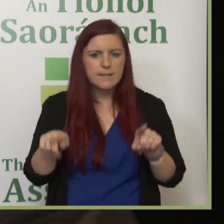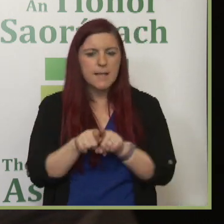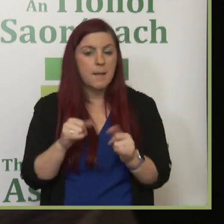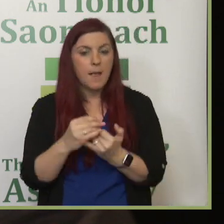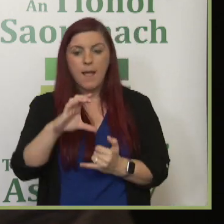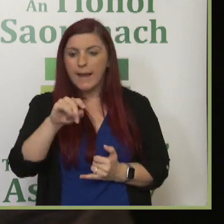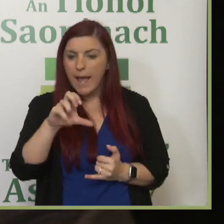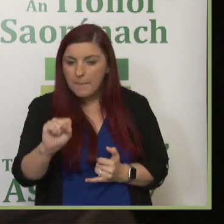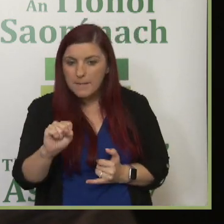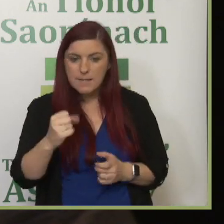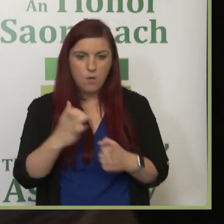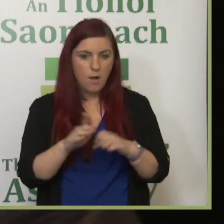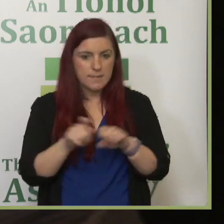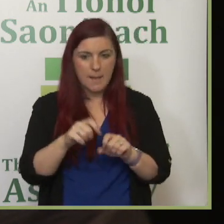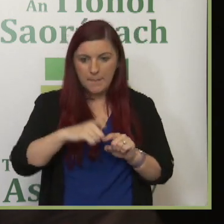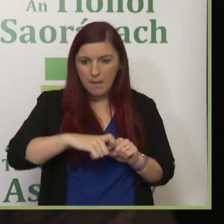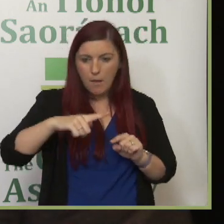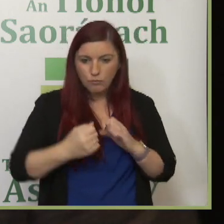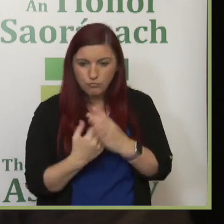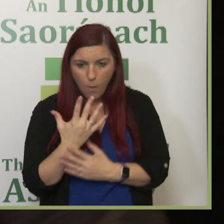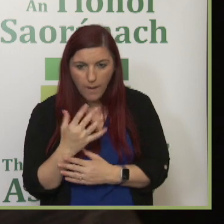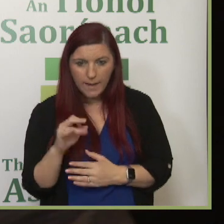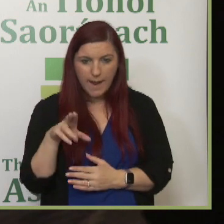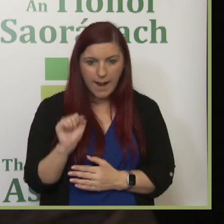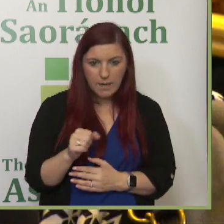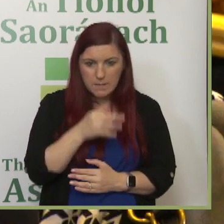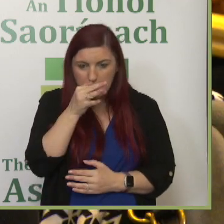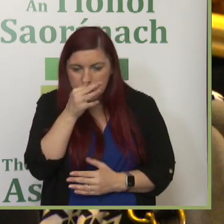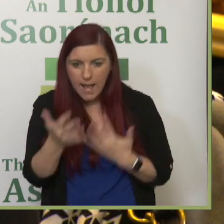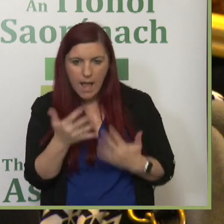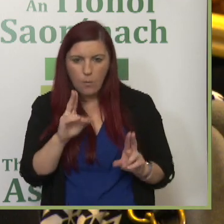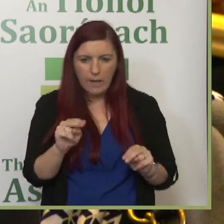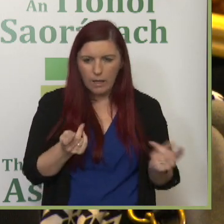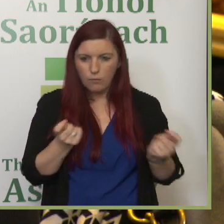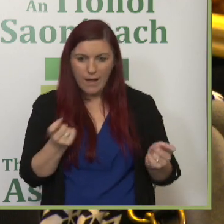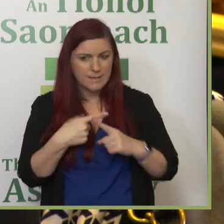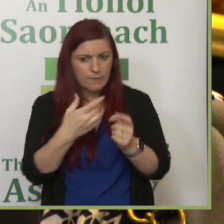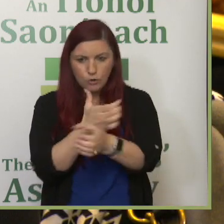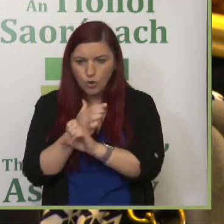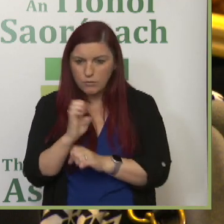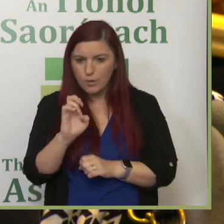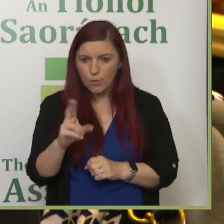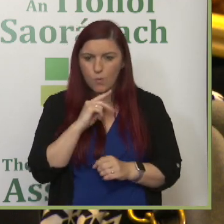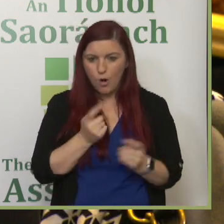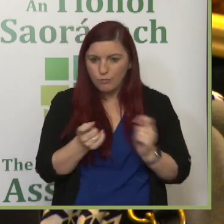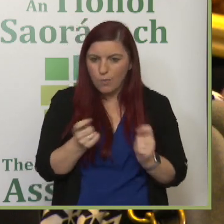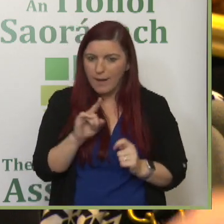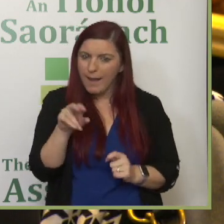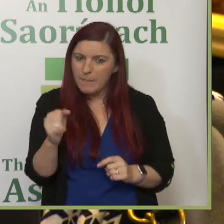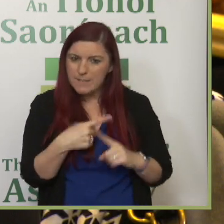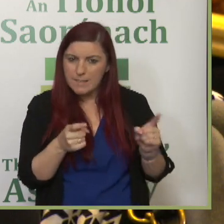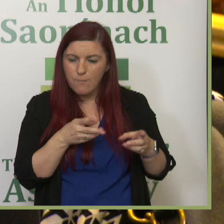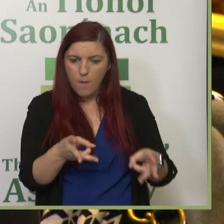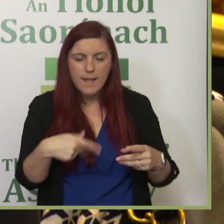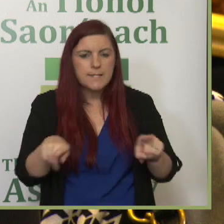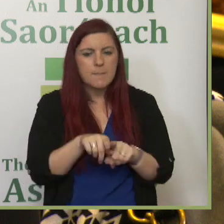plant as legal products in the European market. We're seeing some countries looking at how they control cannabis in different ways. And we're also seeing now interest in how psychedelics can be